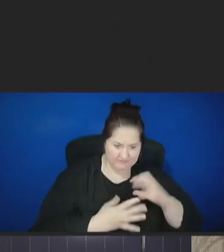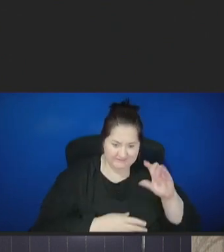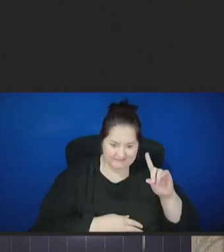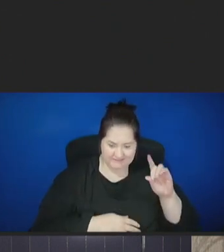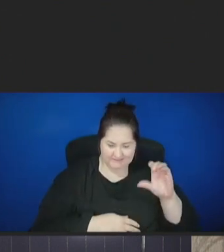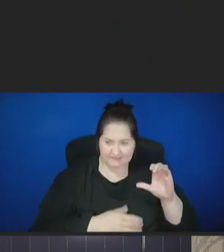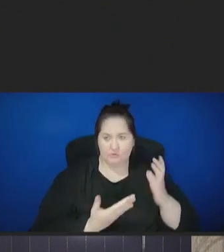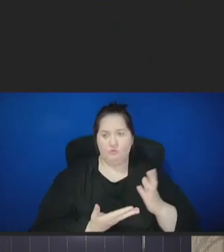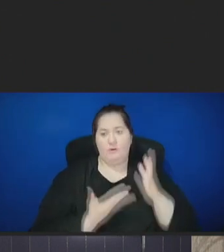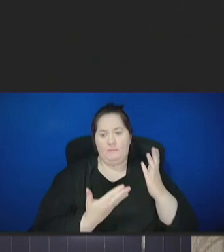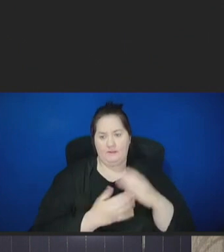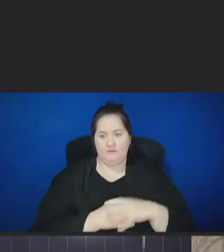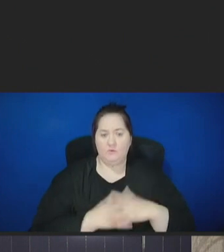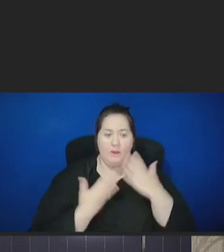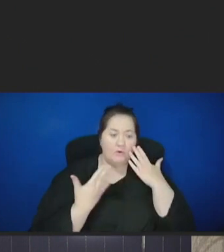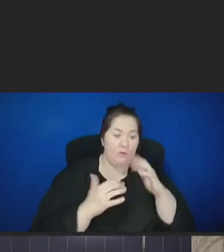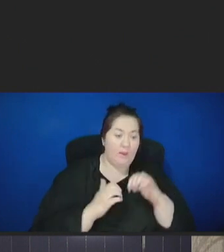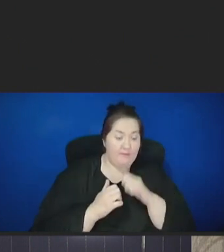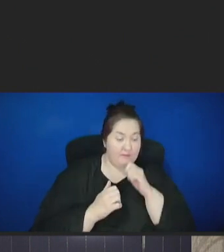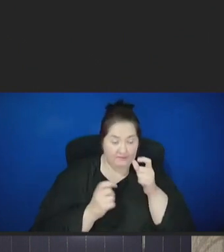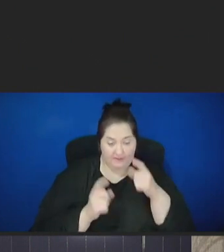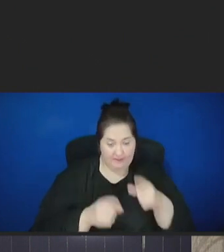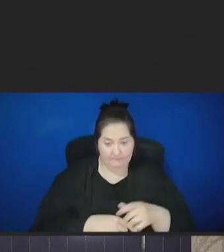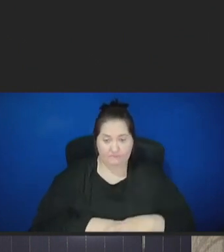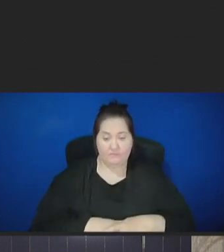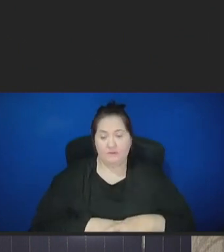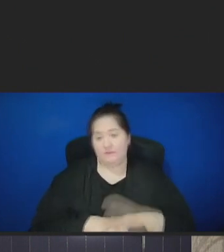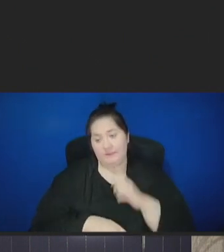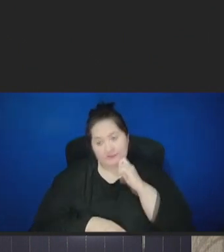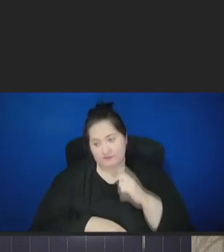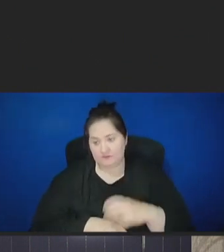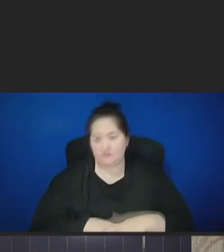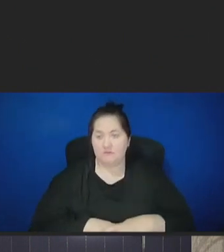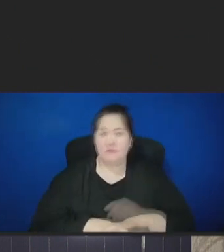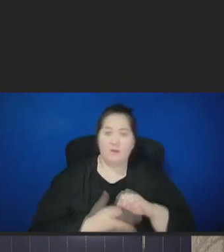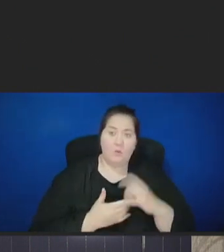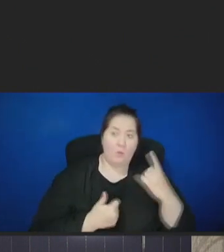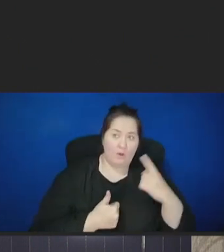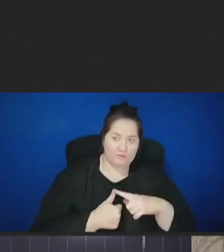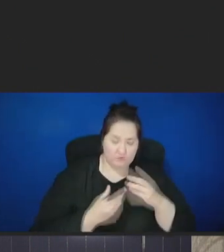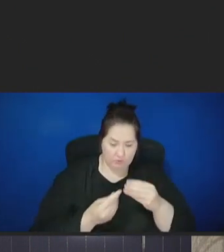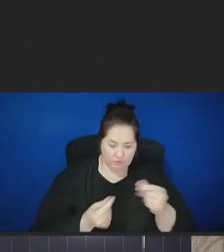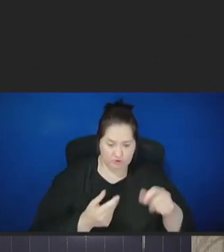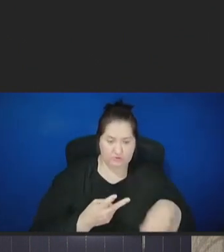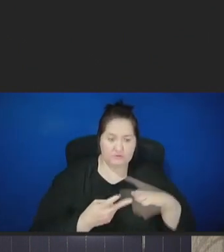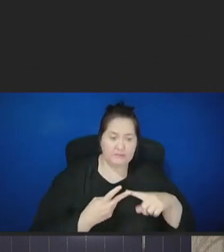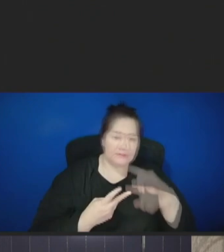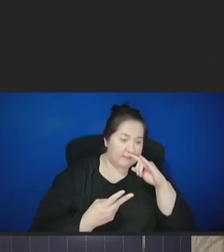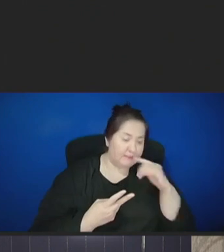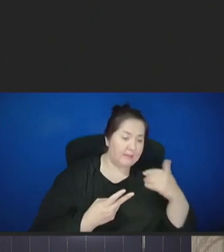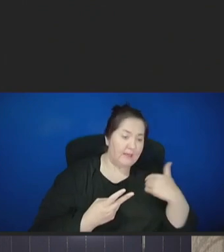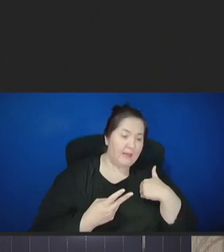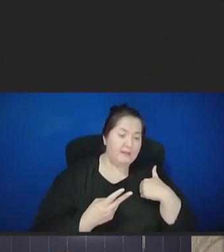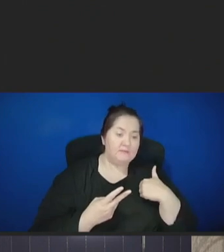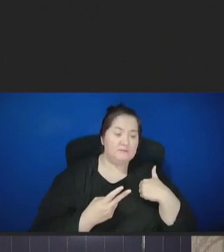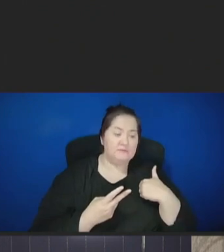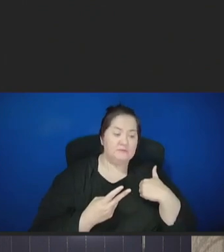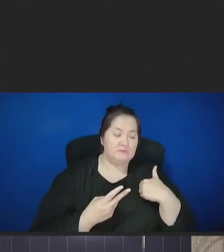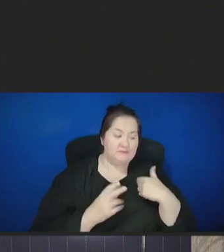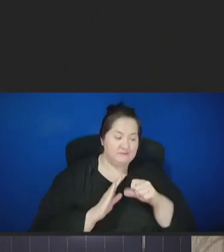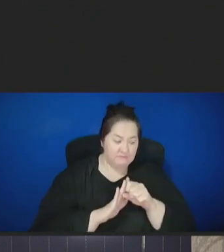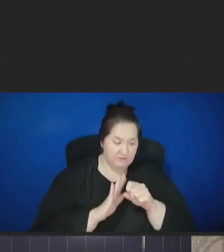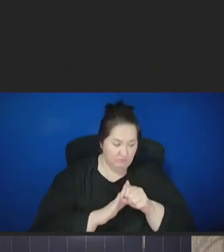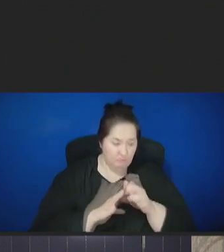recommends. So I don't know how that didn't happen, but it didn't. That would be one solution. If a kid has signs and symptoms